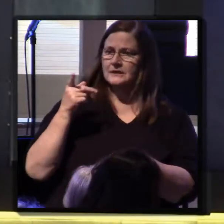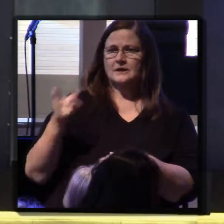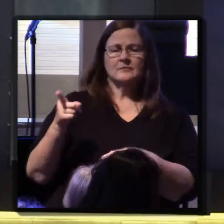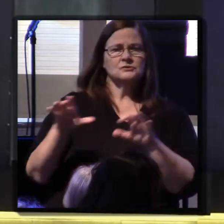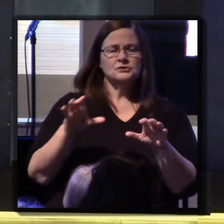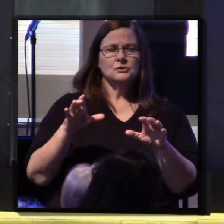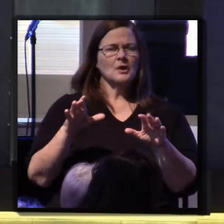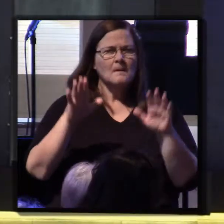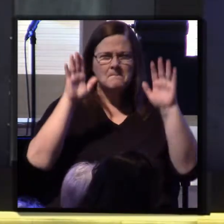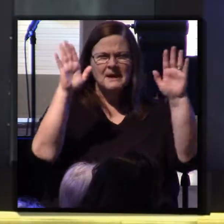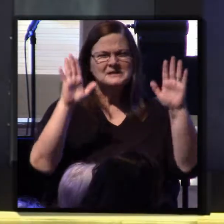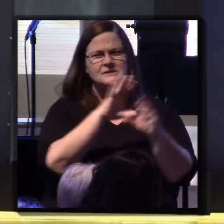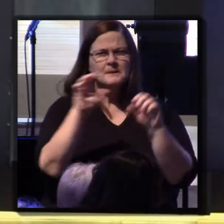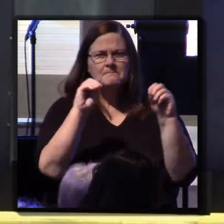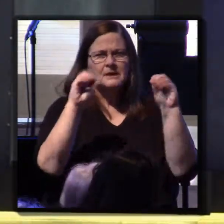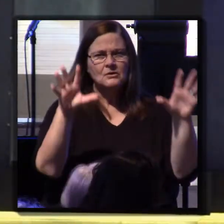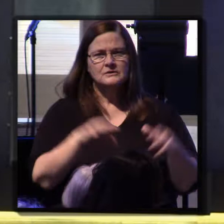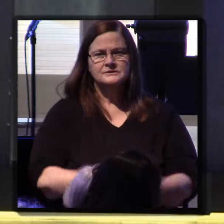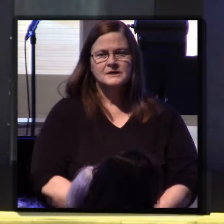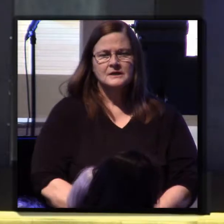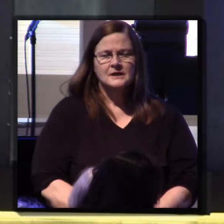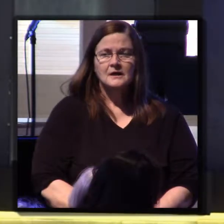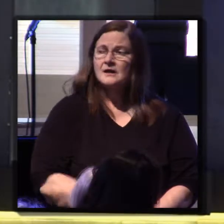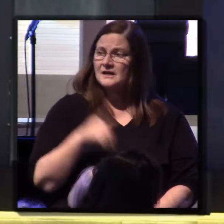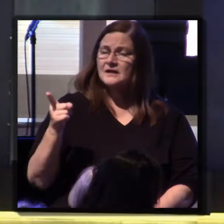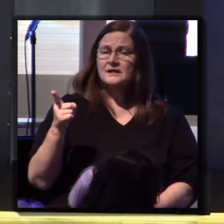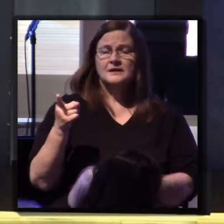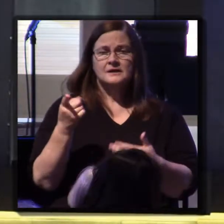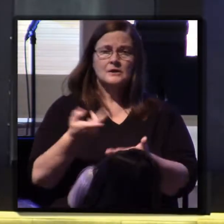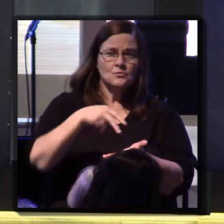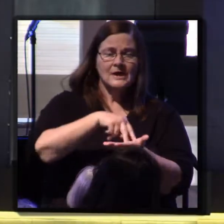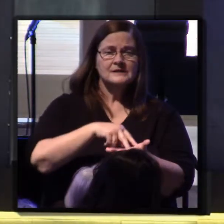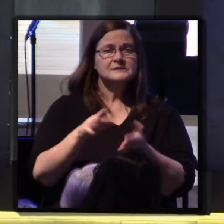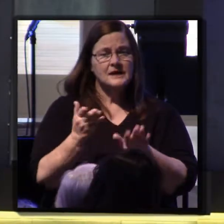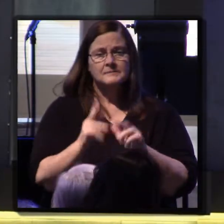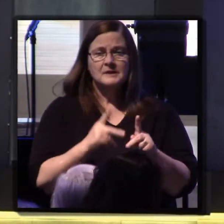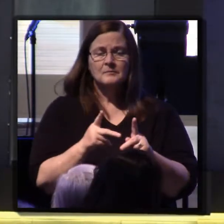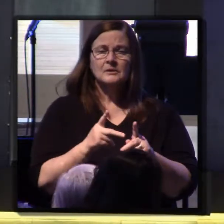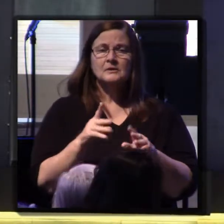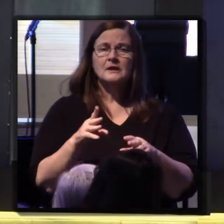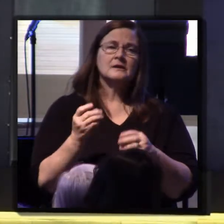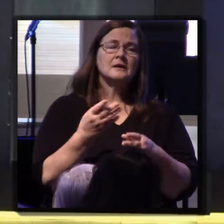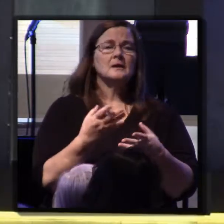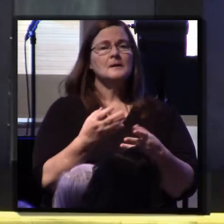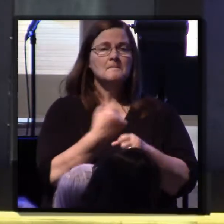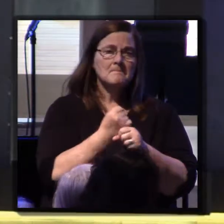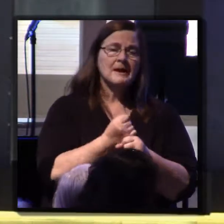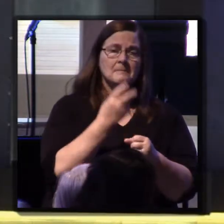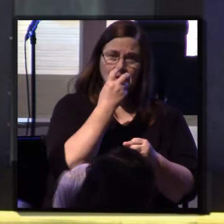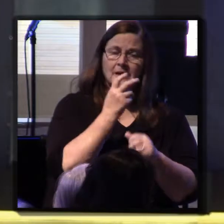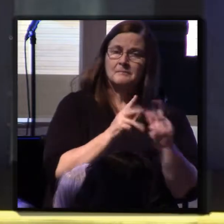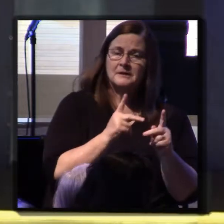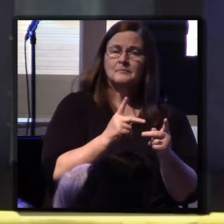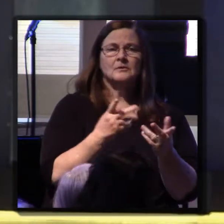and Master, the guy they had seen perform profound and unique, unheard-of miracles, the one who had raised the